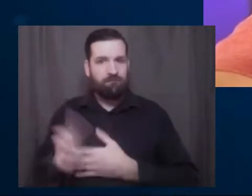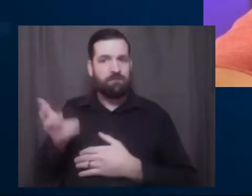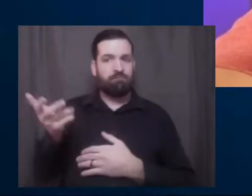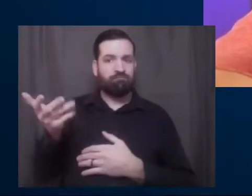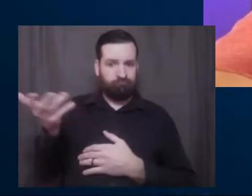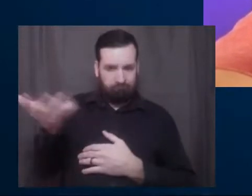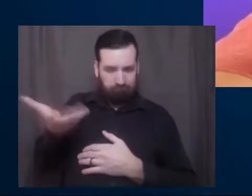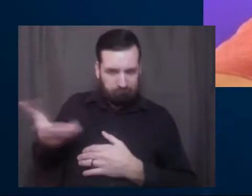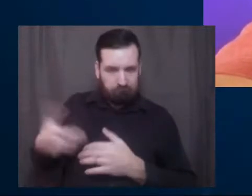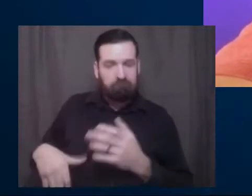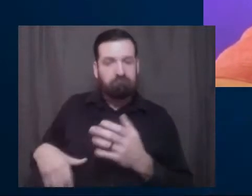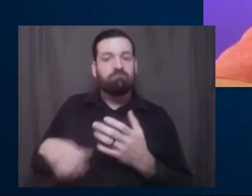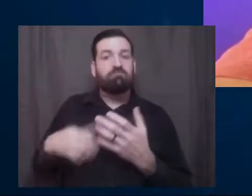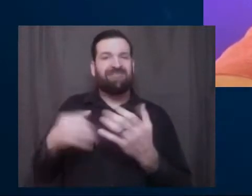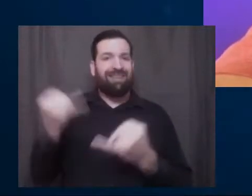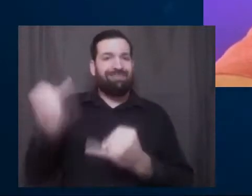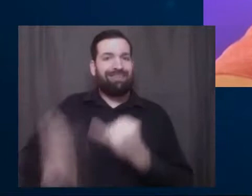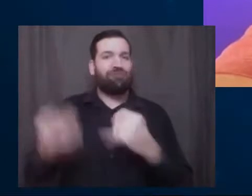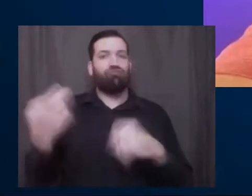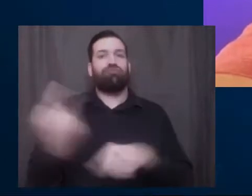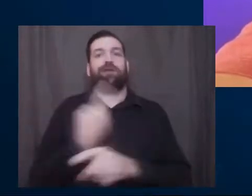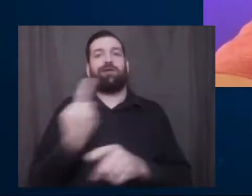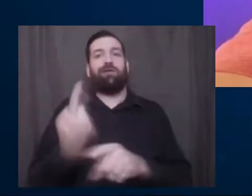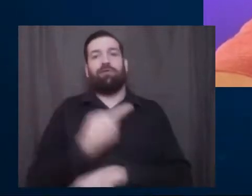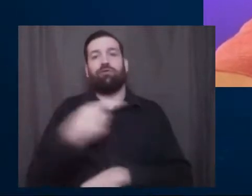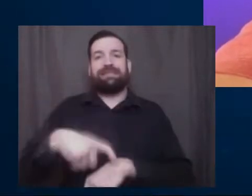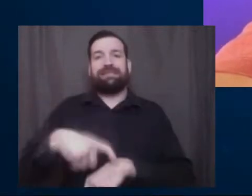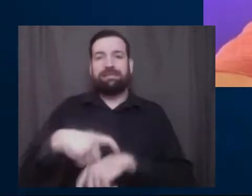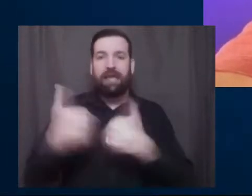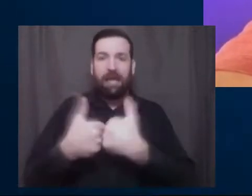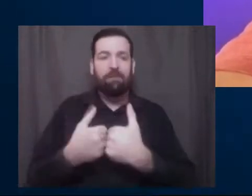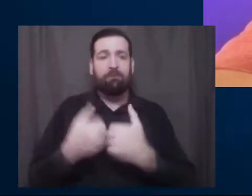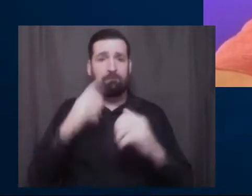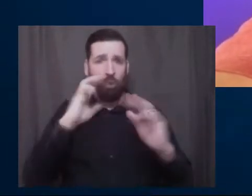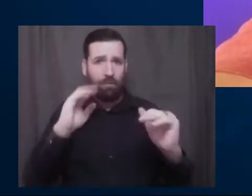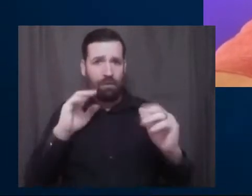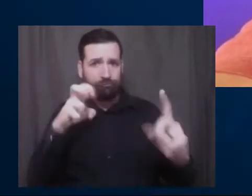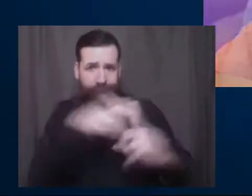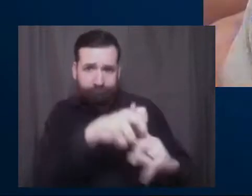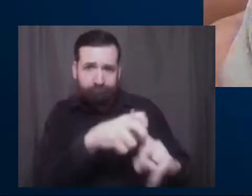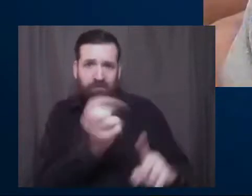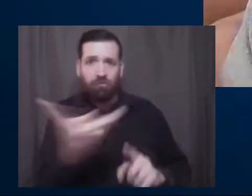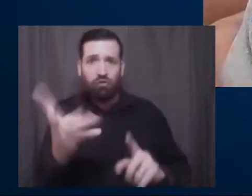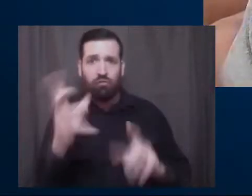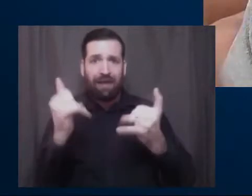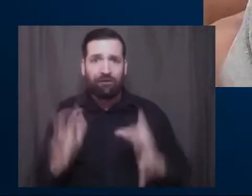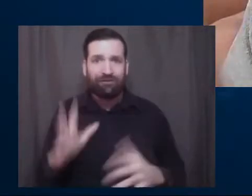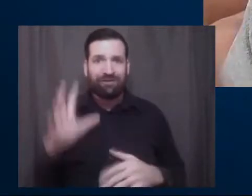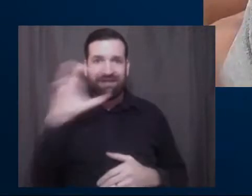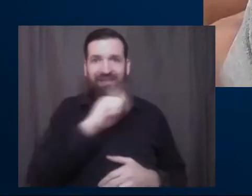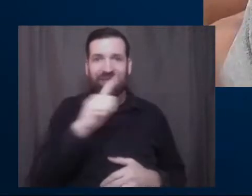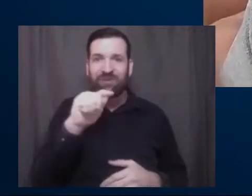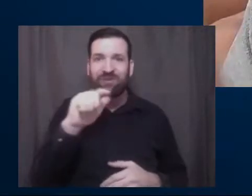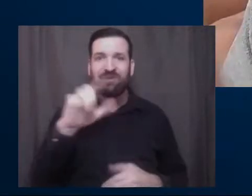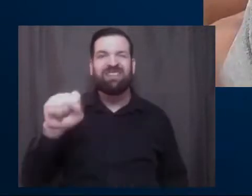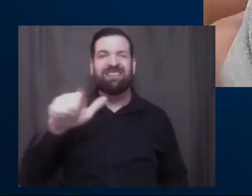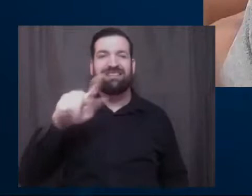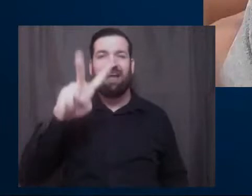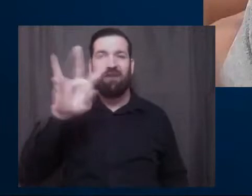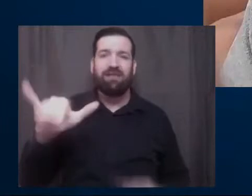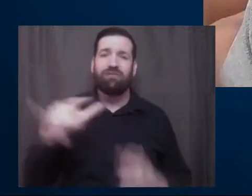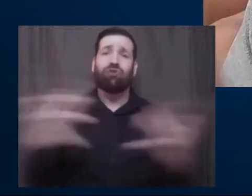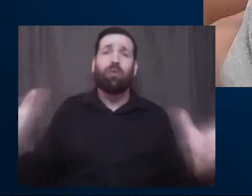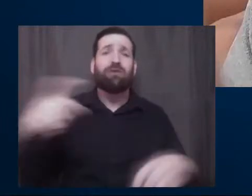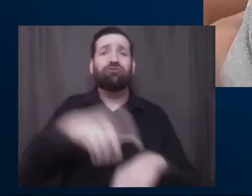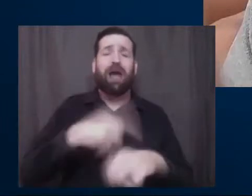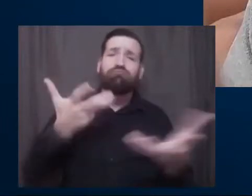season game, hoping to just catch a couple players coming out of the stadium. And guess who came out? Salvi. And he spent so much time with everybody